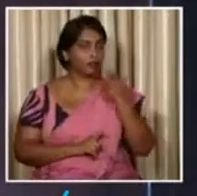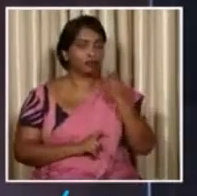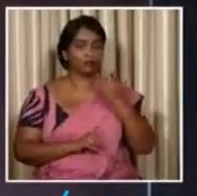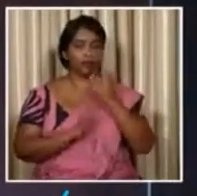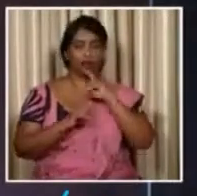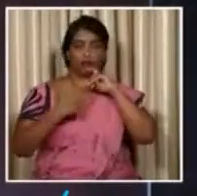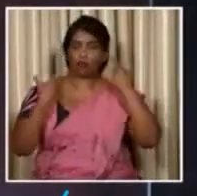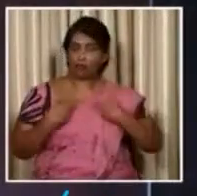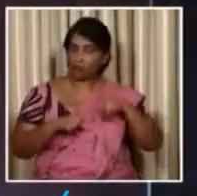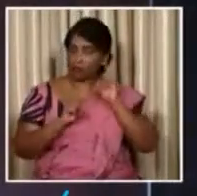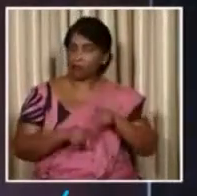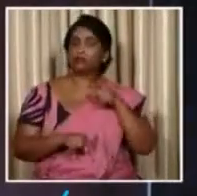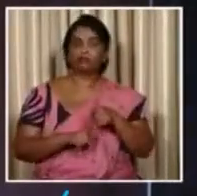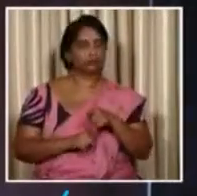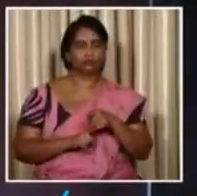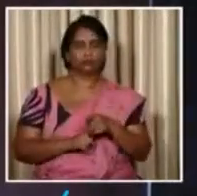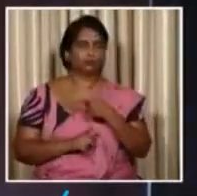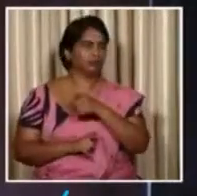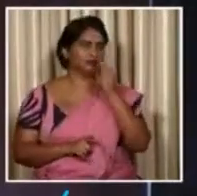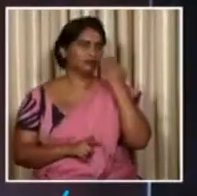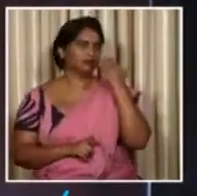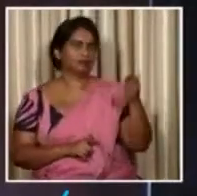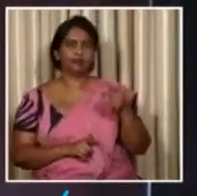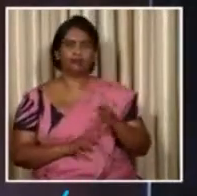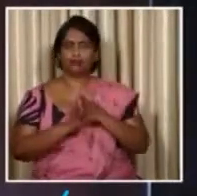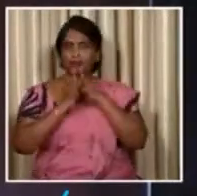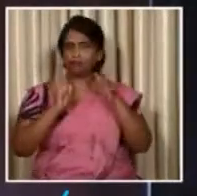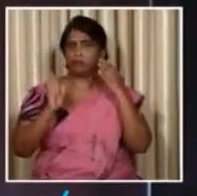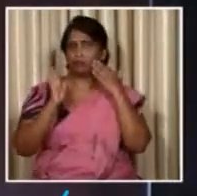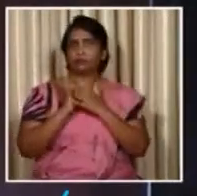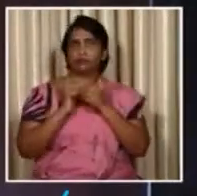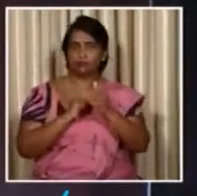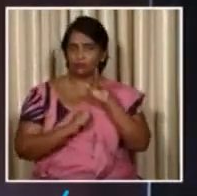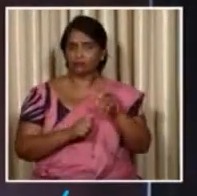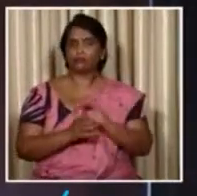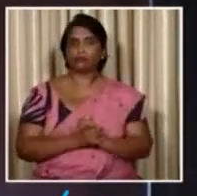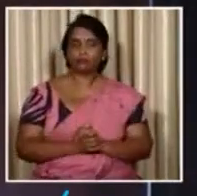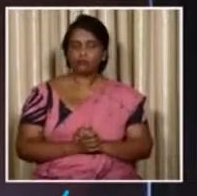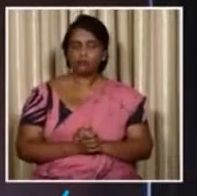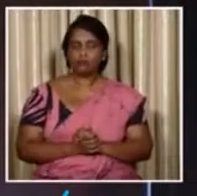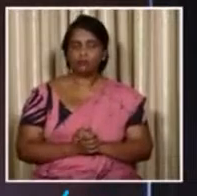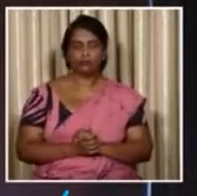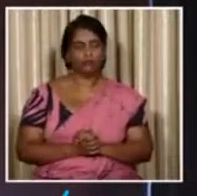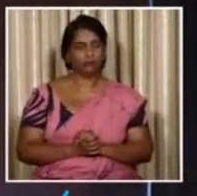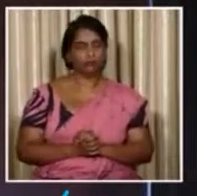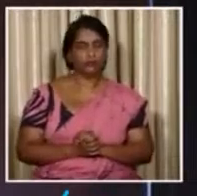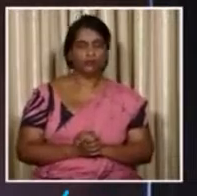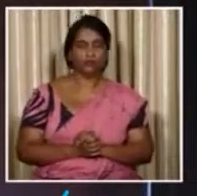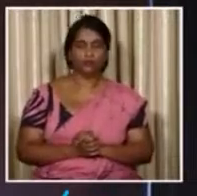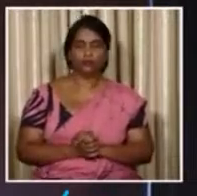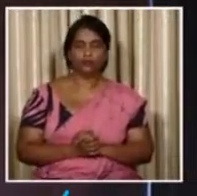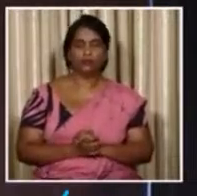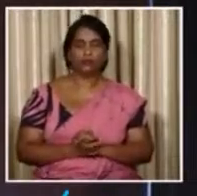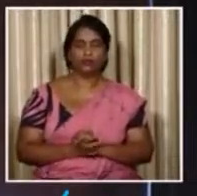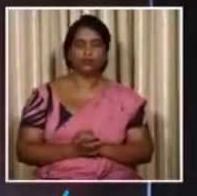Minister of Justice, though a senior lawyer, though not a President's Council, which I feel you are entitled to be conferred, with your experience both